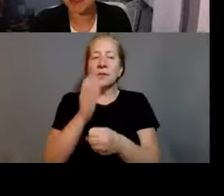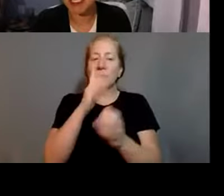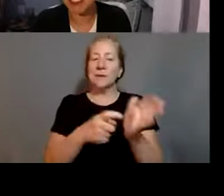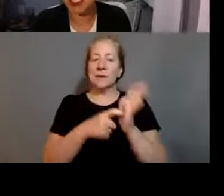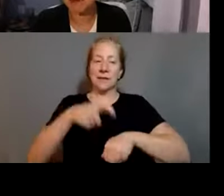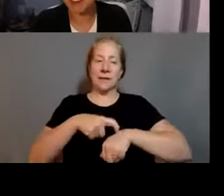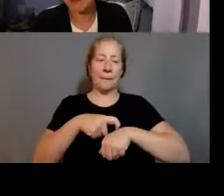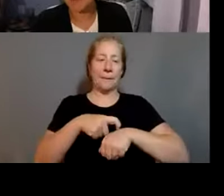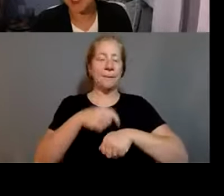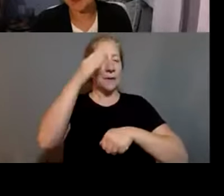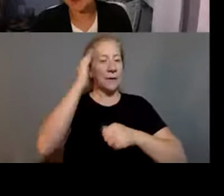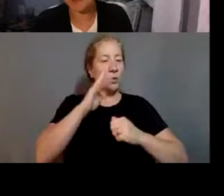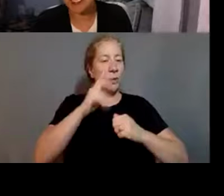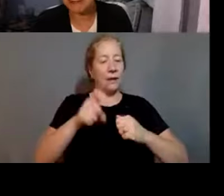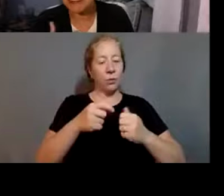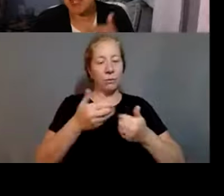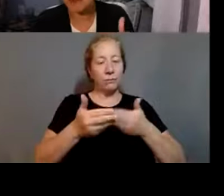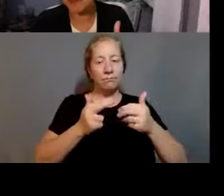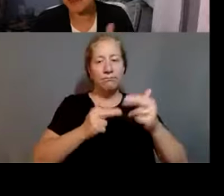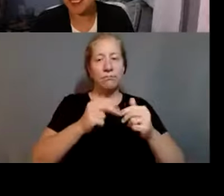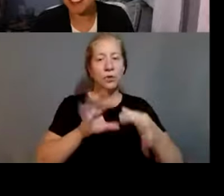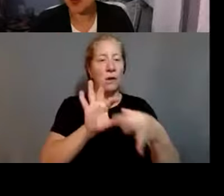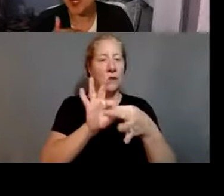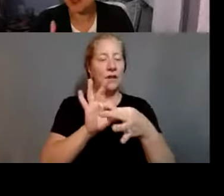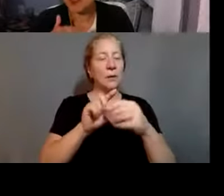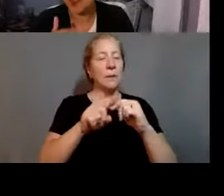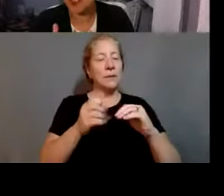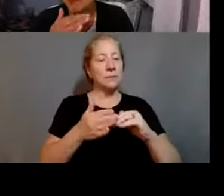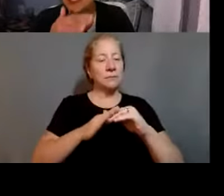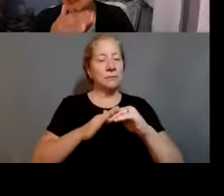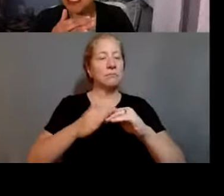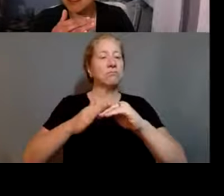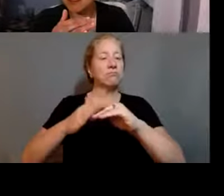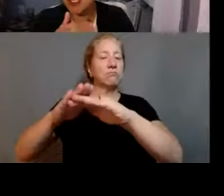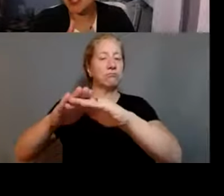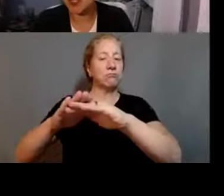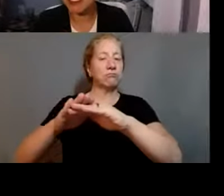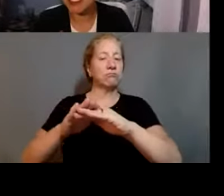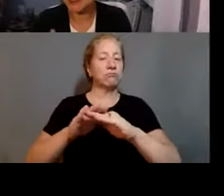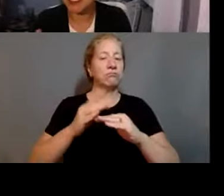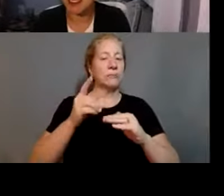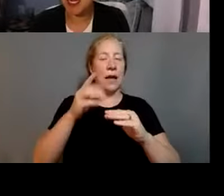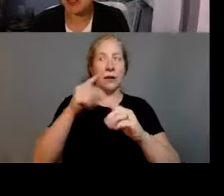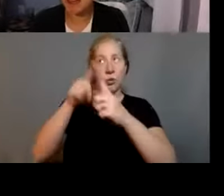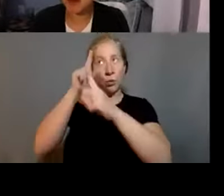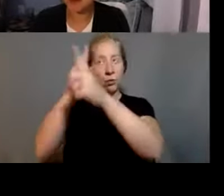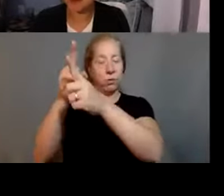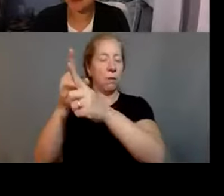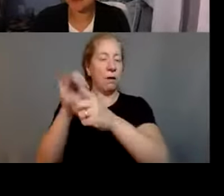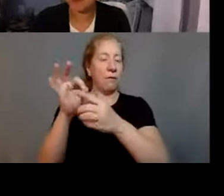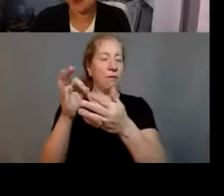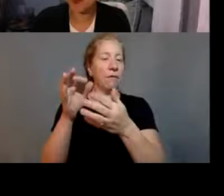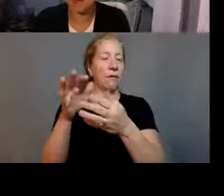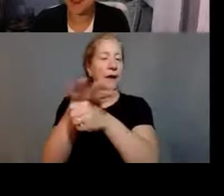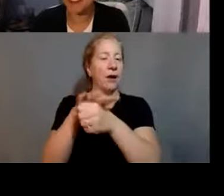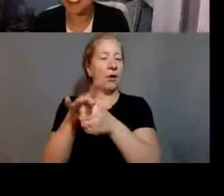building a relationship, but it's scaffolding, right? It's like, what are we building in order to get to that area,